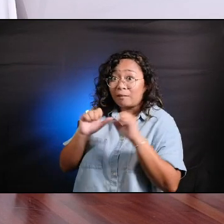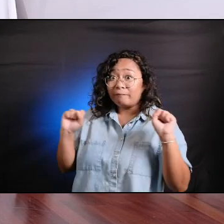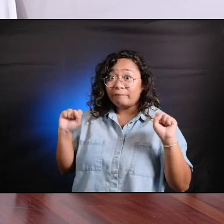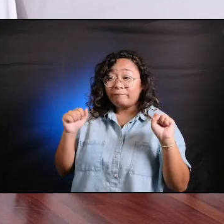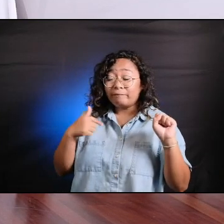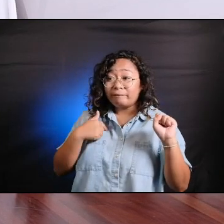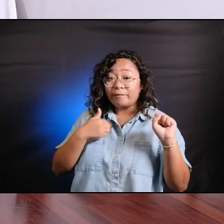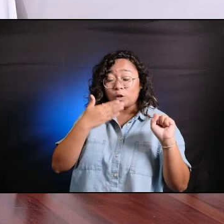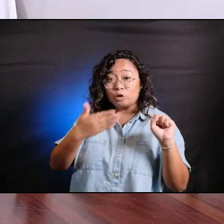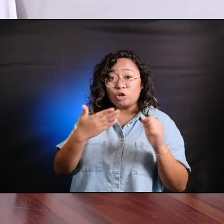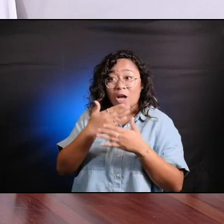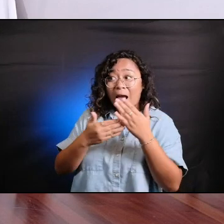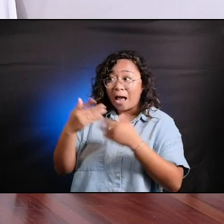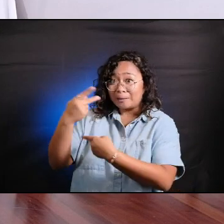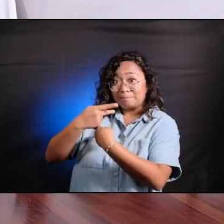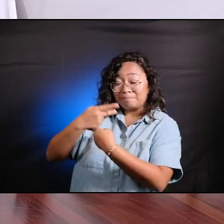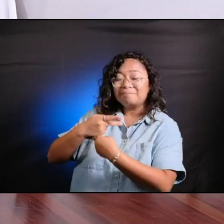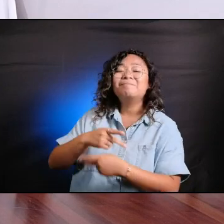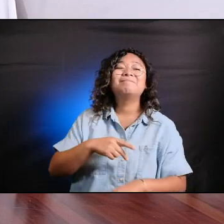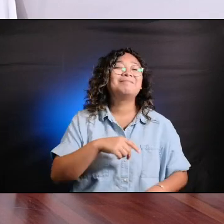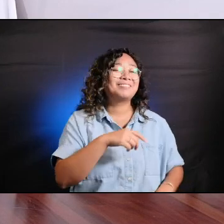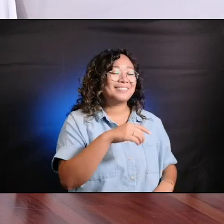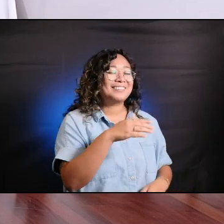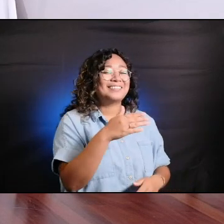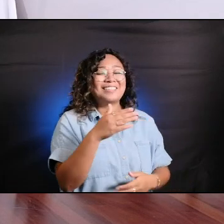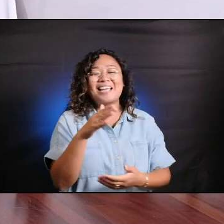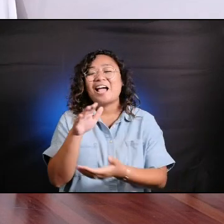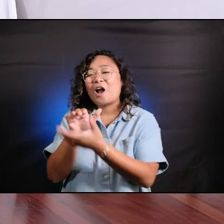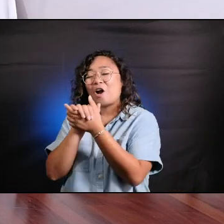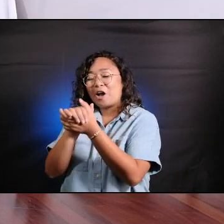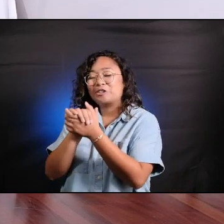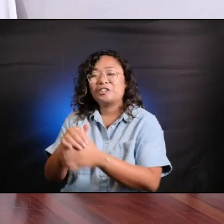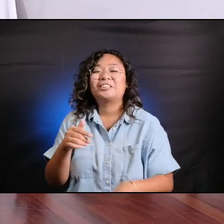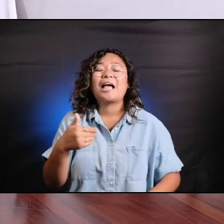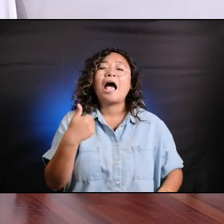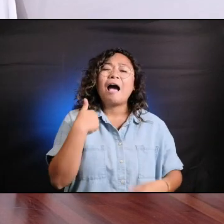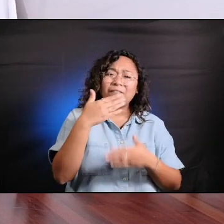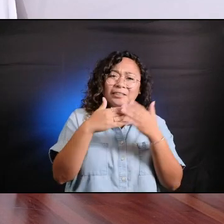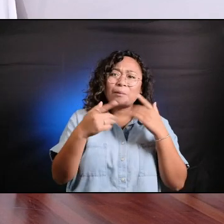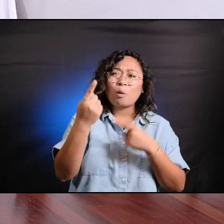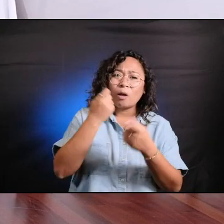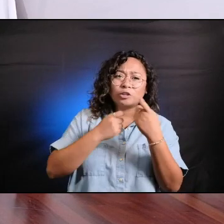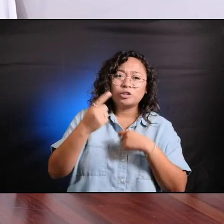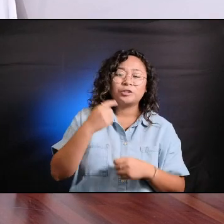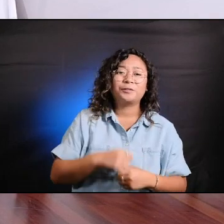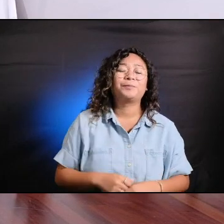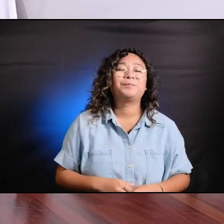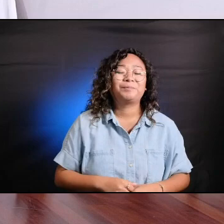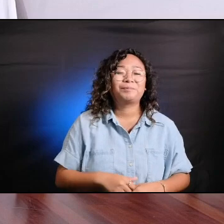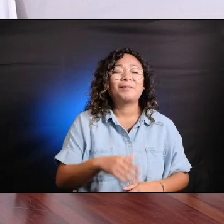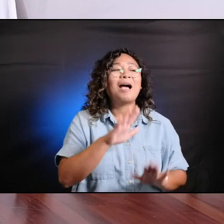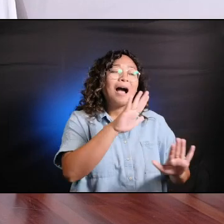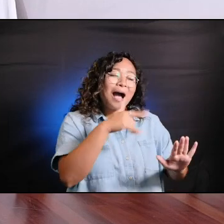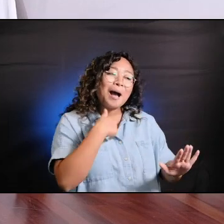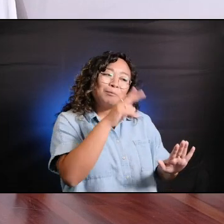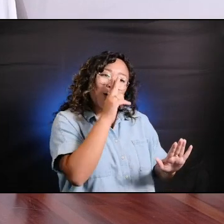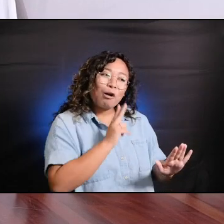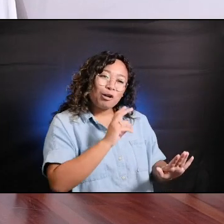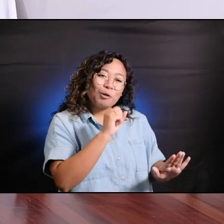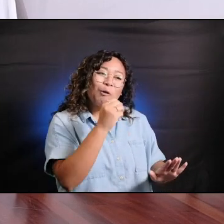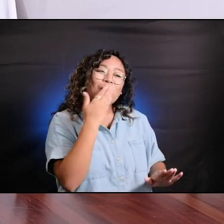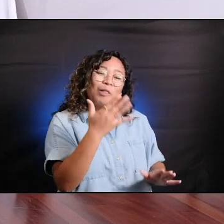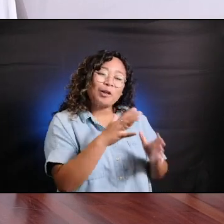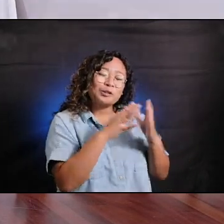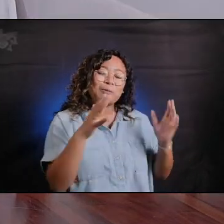hands. Thank you so much. Congratulations, Commissioner. We got some Honored, questions. thank you. I am honored. Thank you so much. We got some